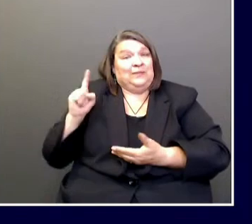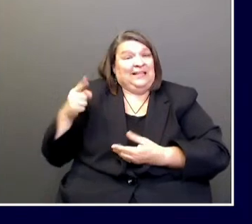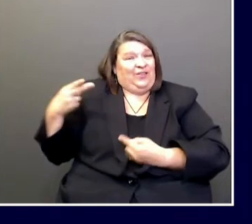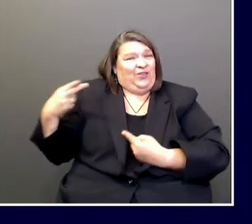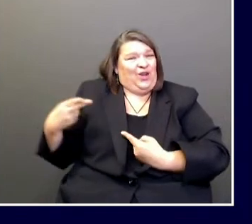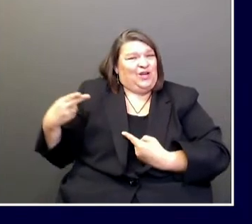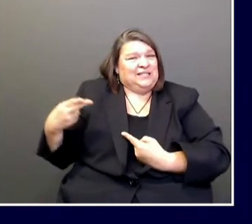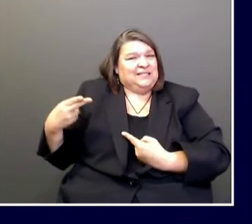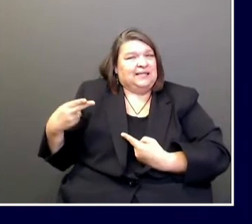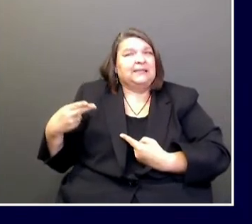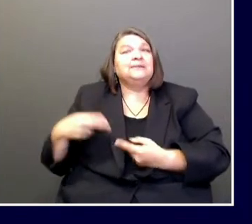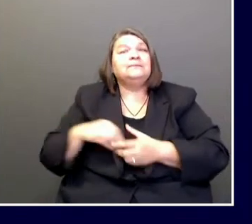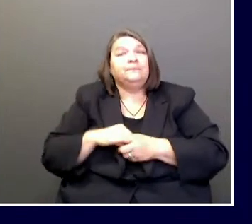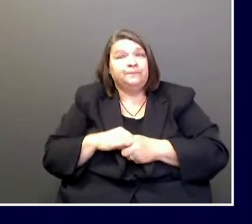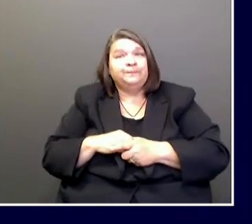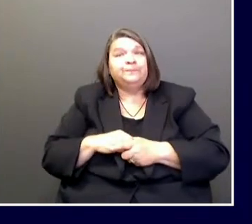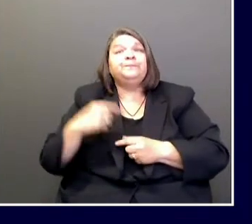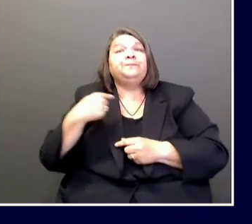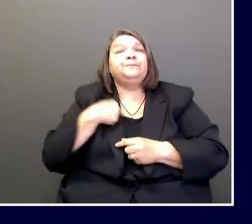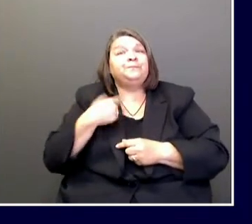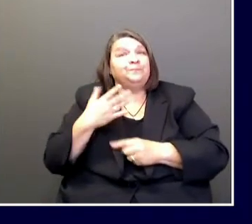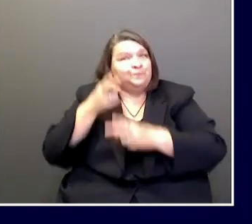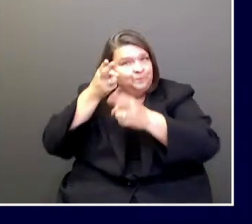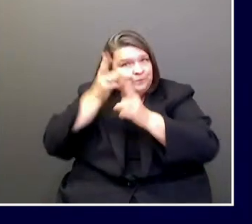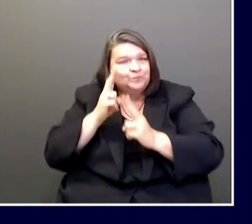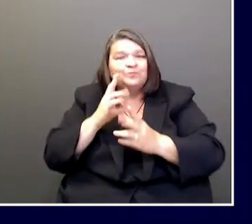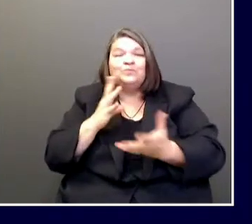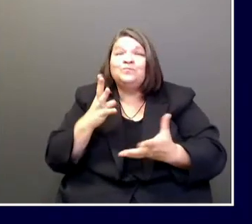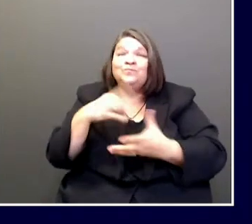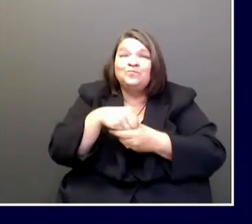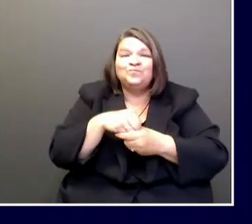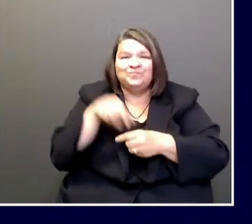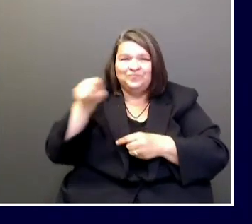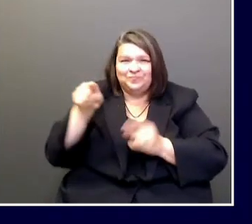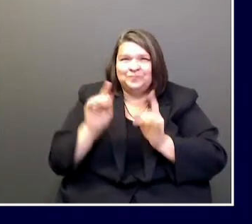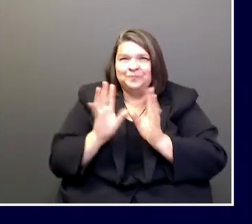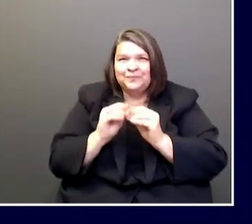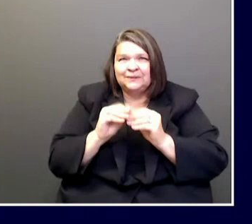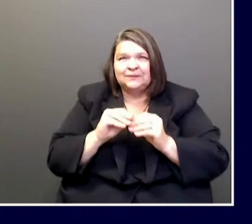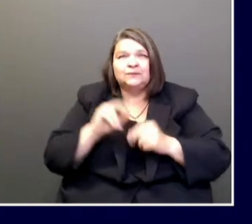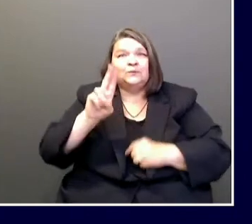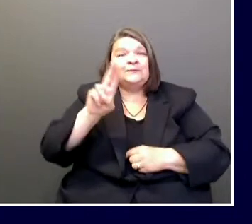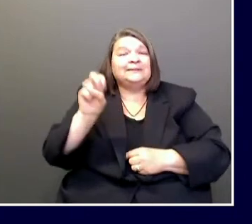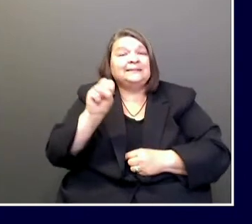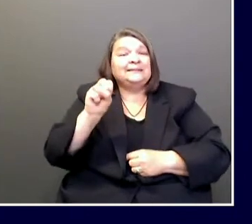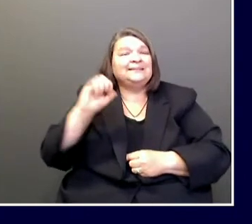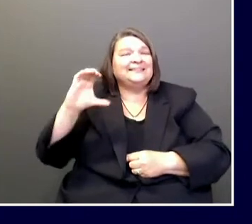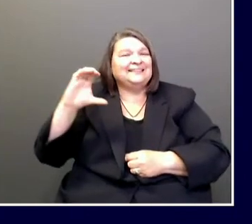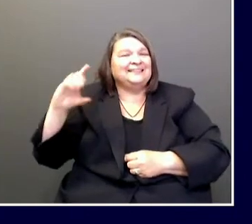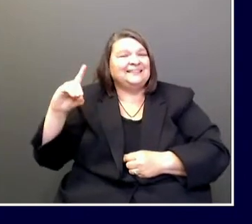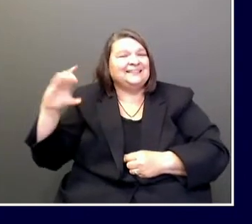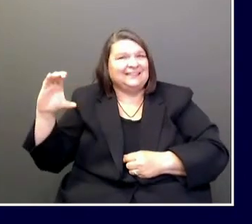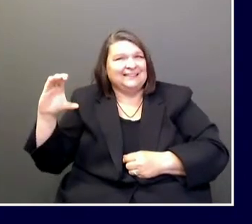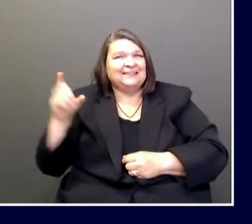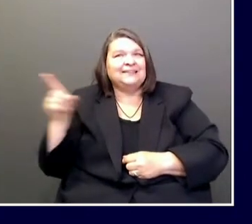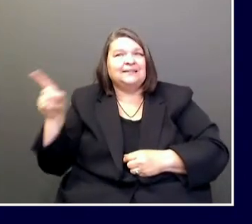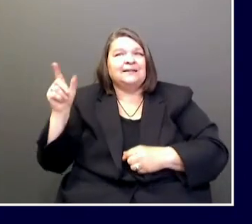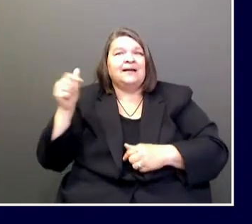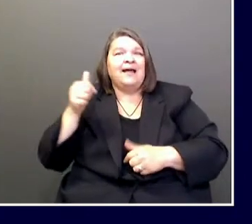of participating and listening in on a meeting of the US CDC's Advisory Committee on